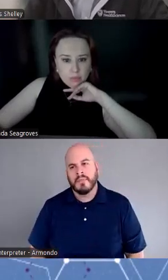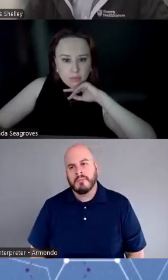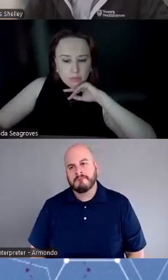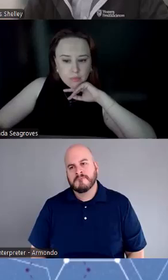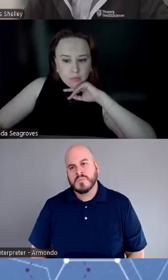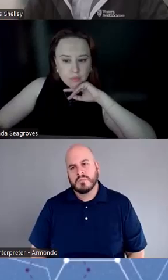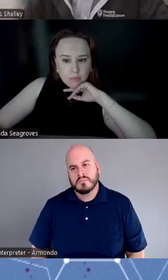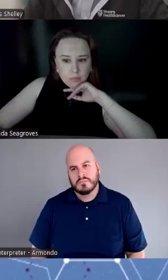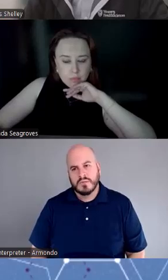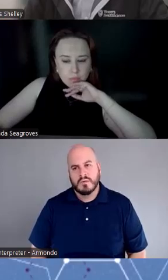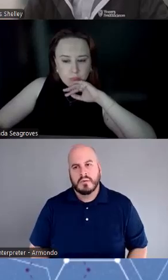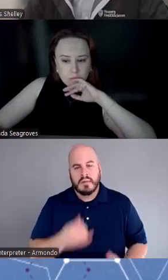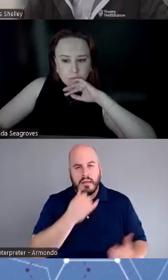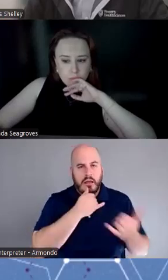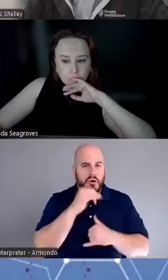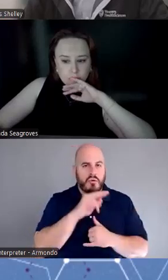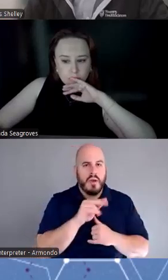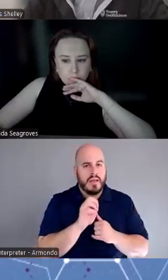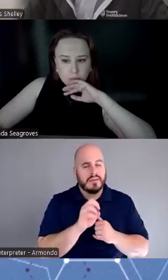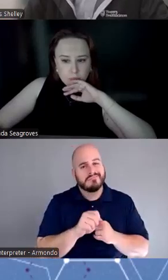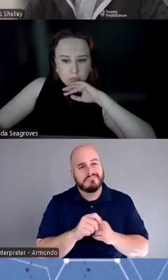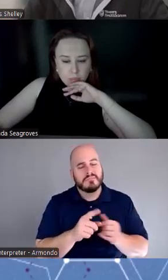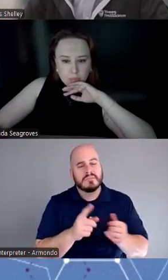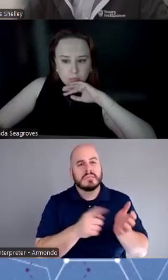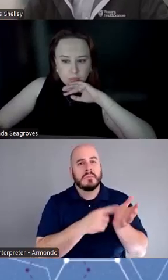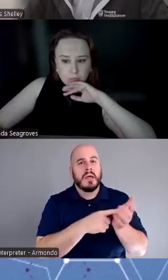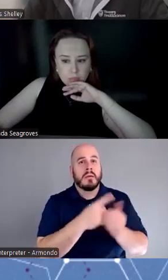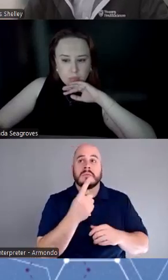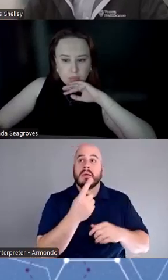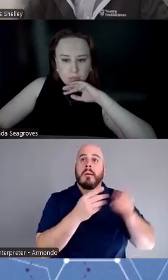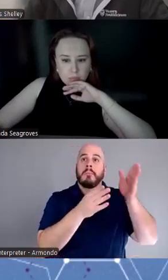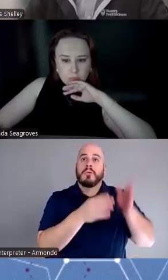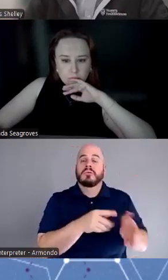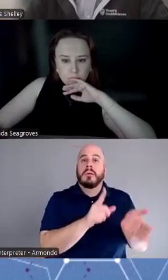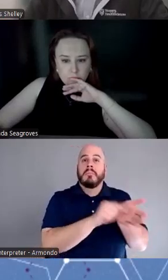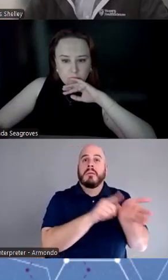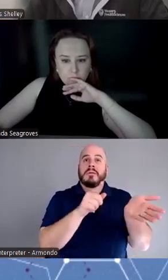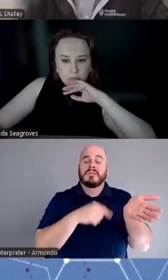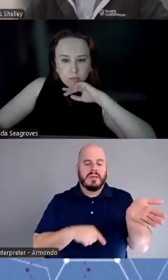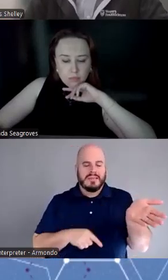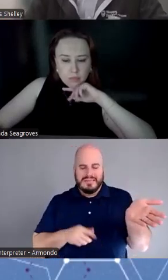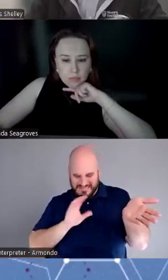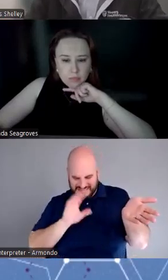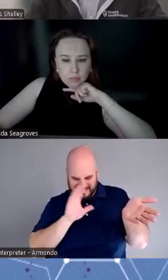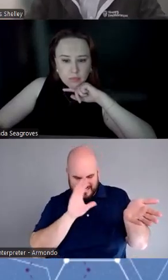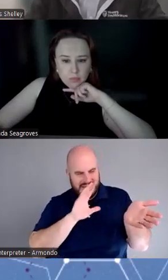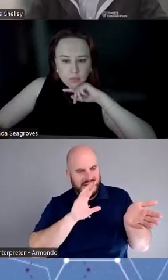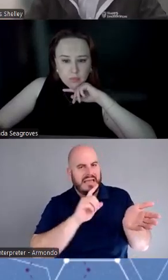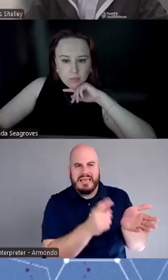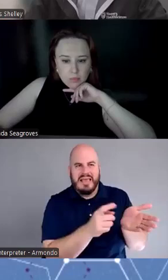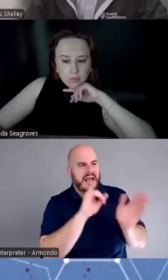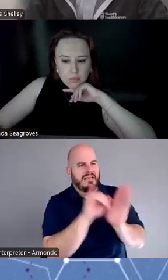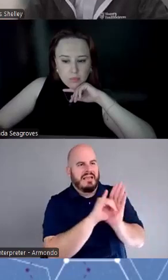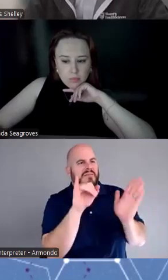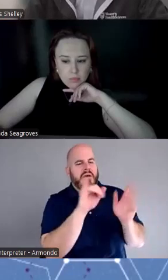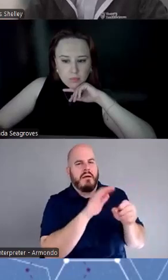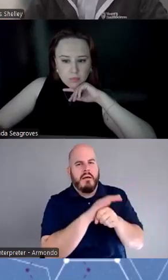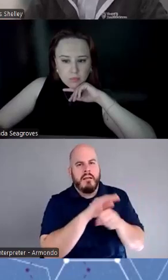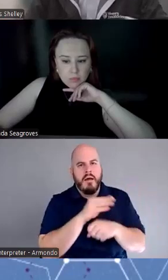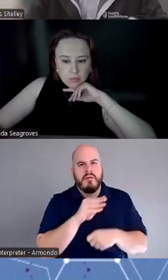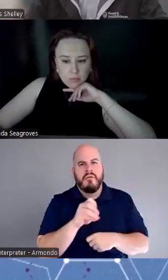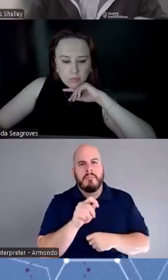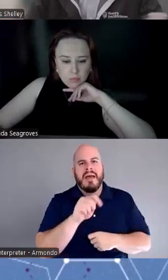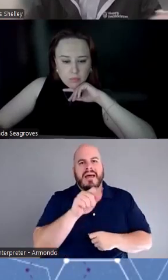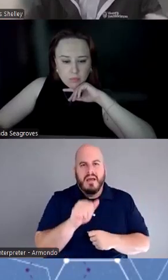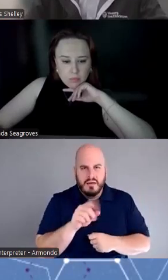So the error rate on that side is, yeah, sometimes someone publishes something and it cannot identify enough metadata about that article in